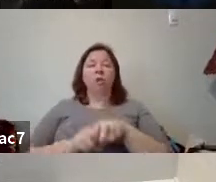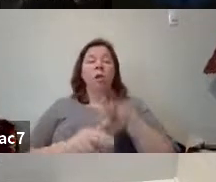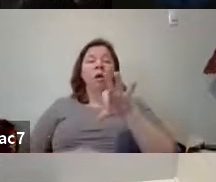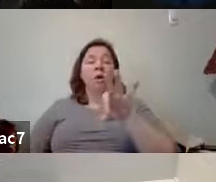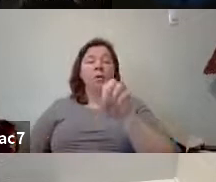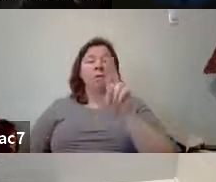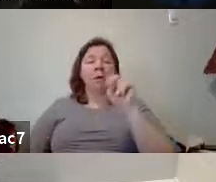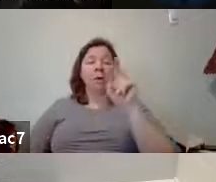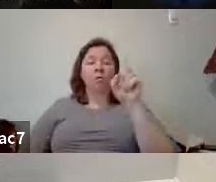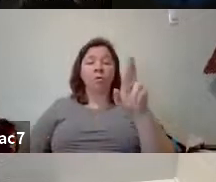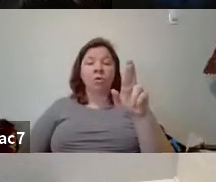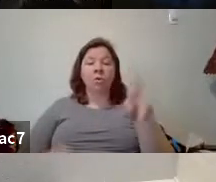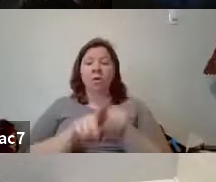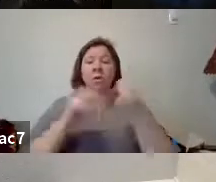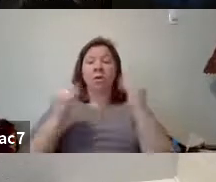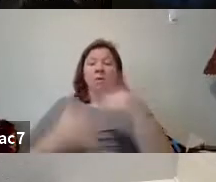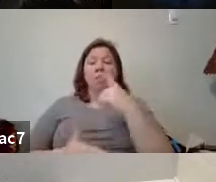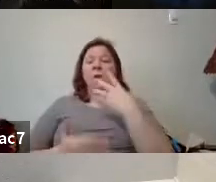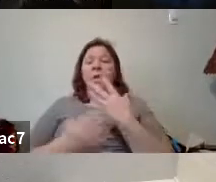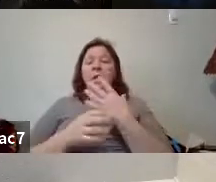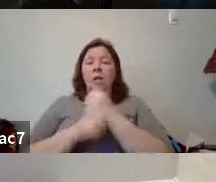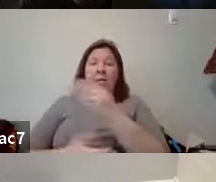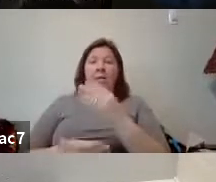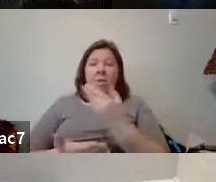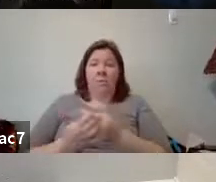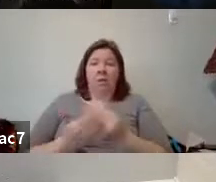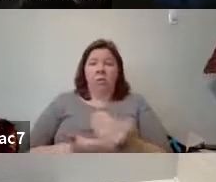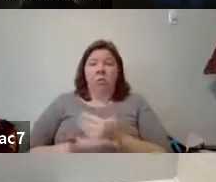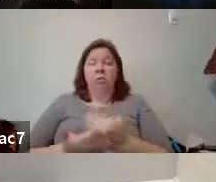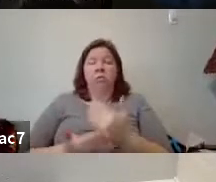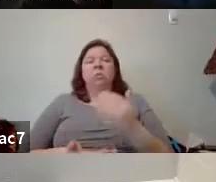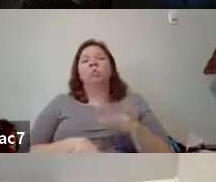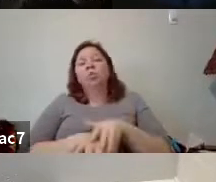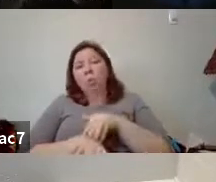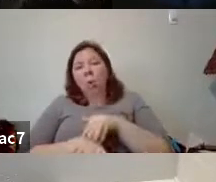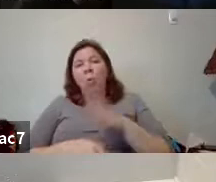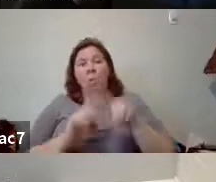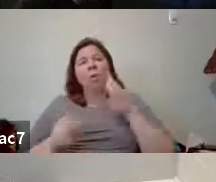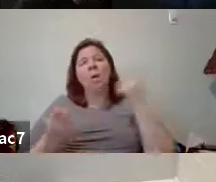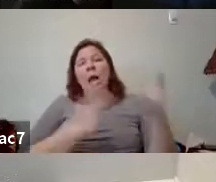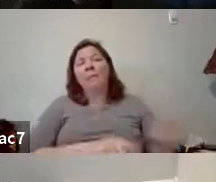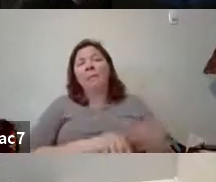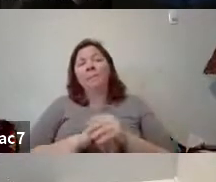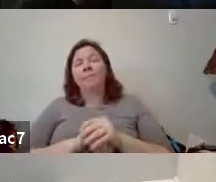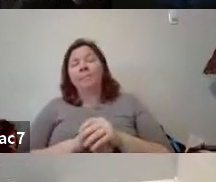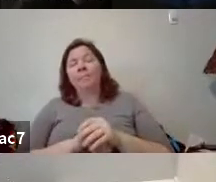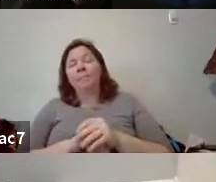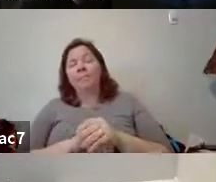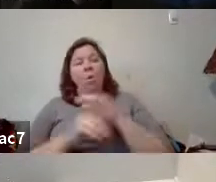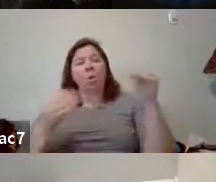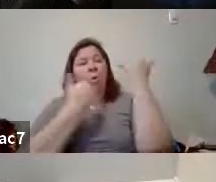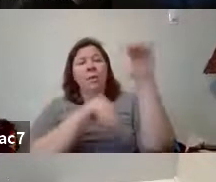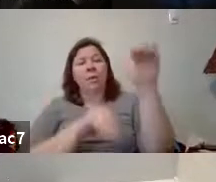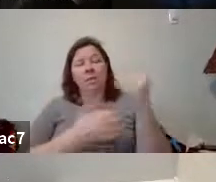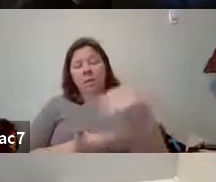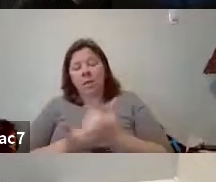are, then they're going to get their money slower, but it's surely going to happen. You can have unlimited residual income done